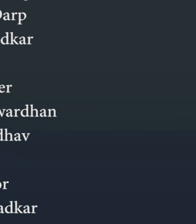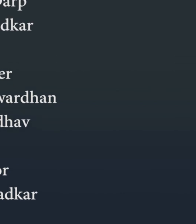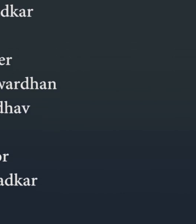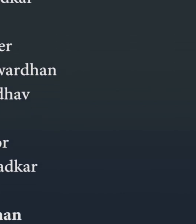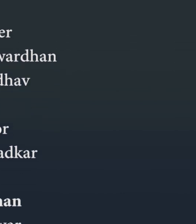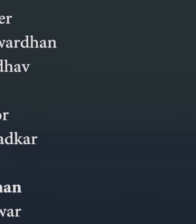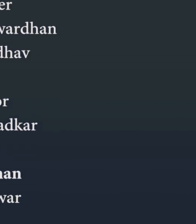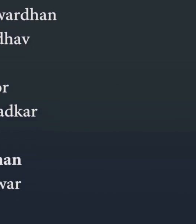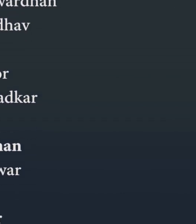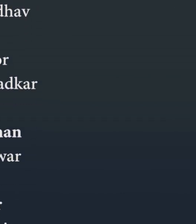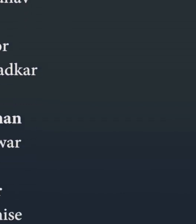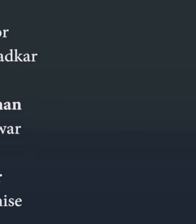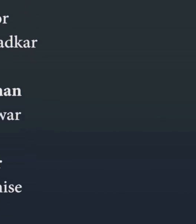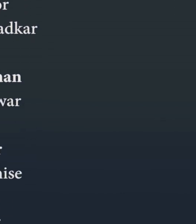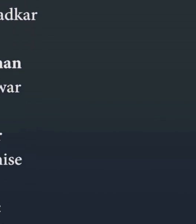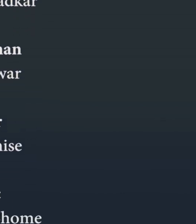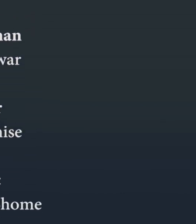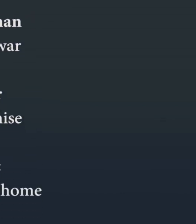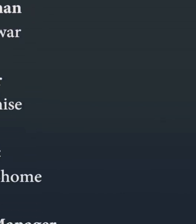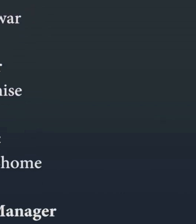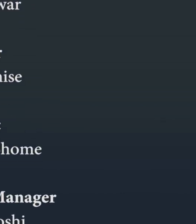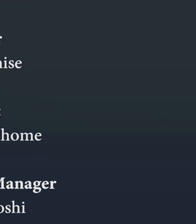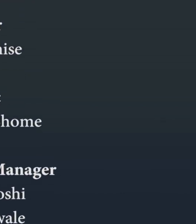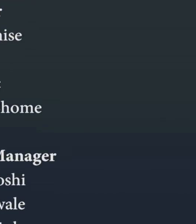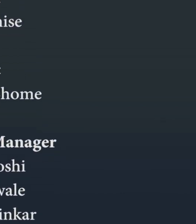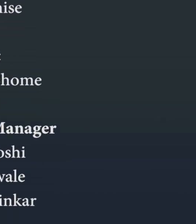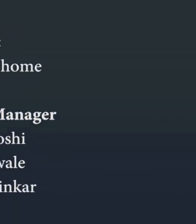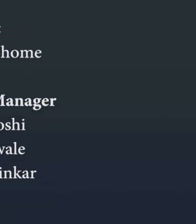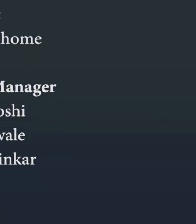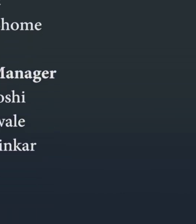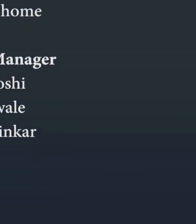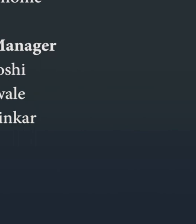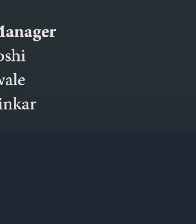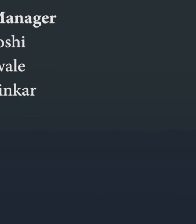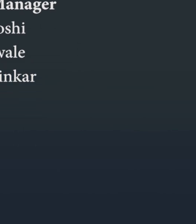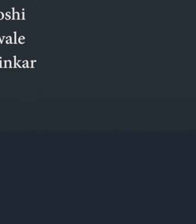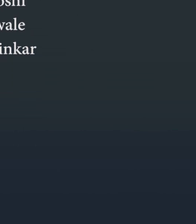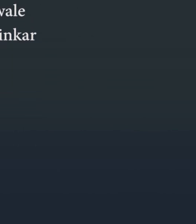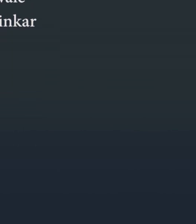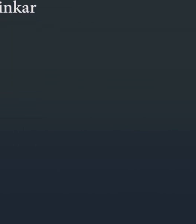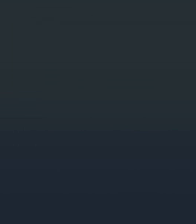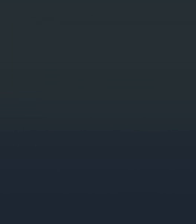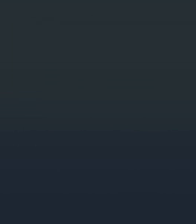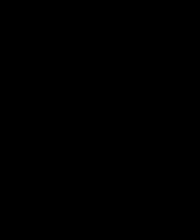May 22 You